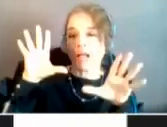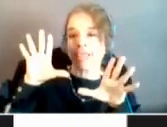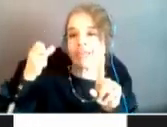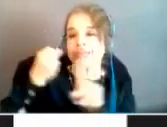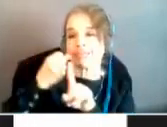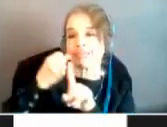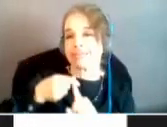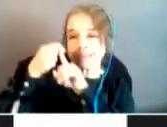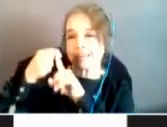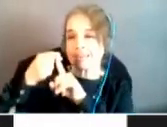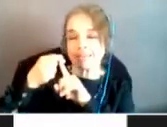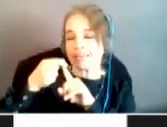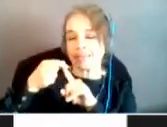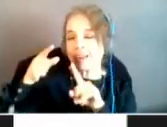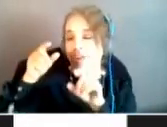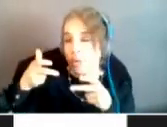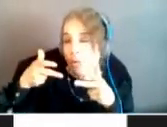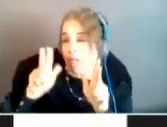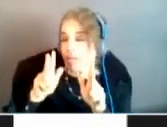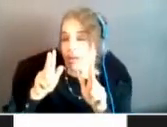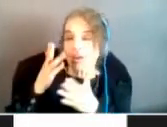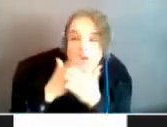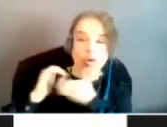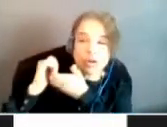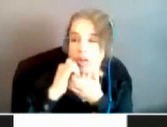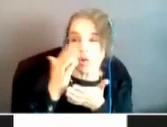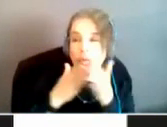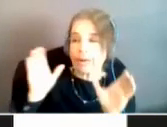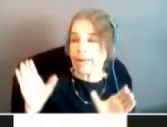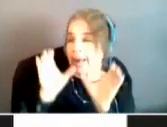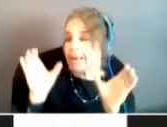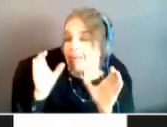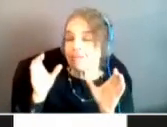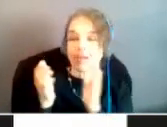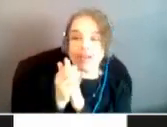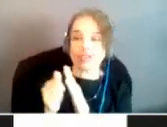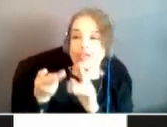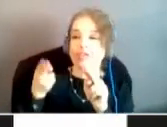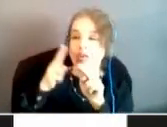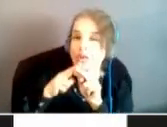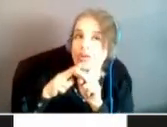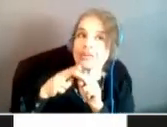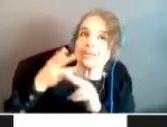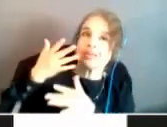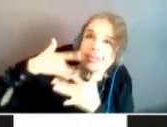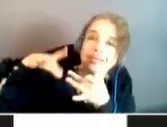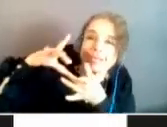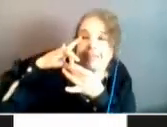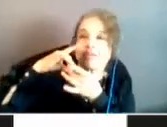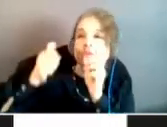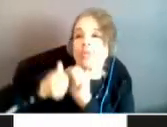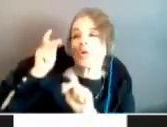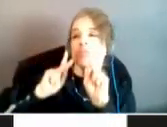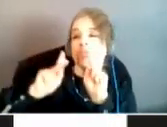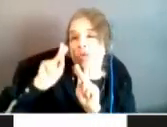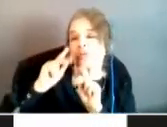especially for those who are not tech savvy. Could you elaborate on what practical activities that have been effective to increase social connection for the most isolated